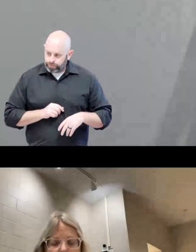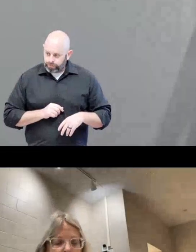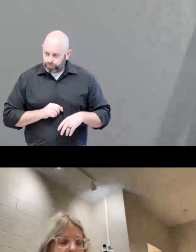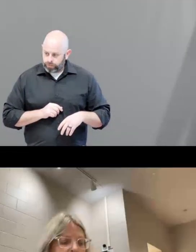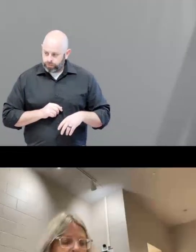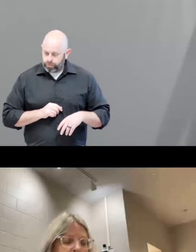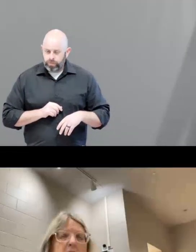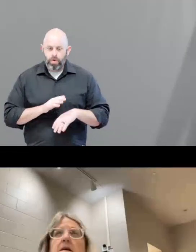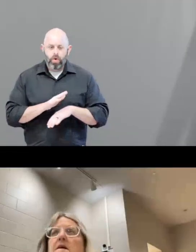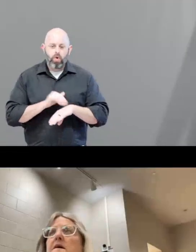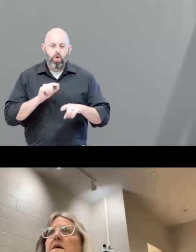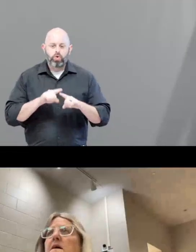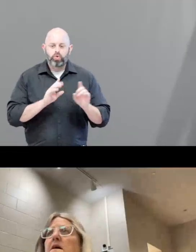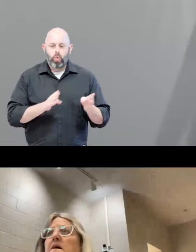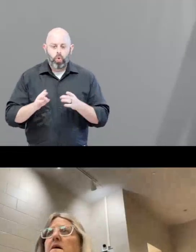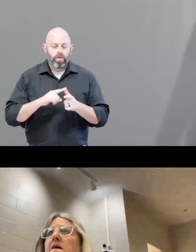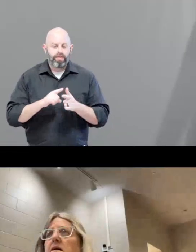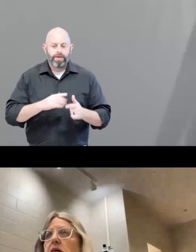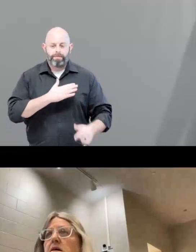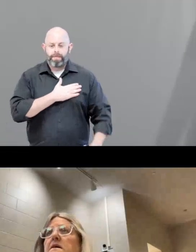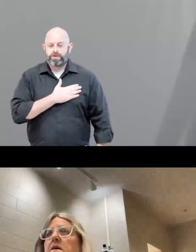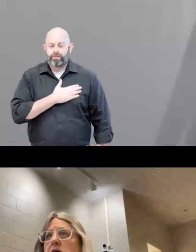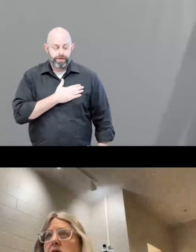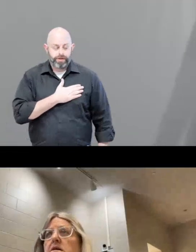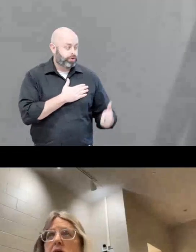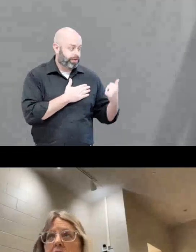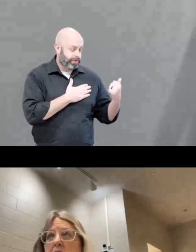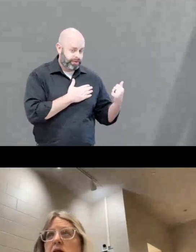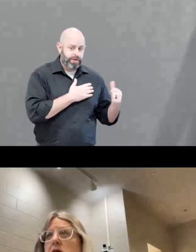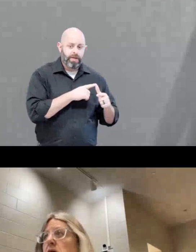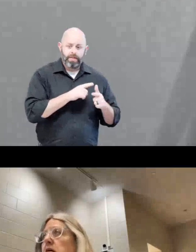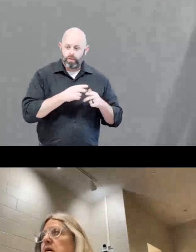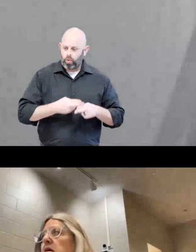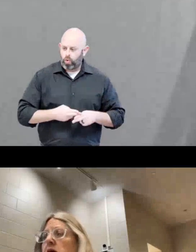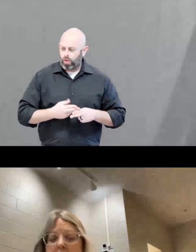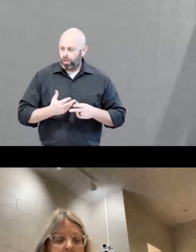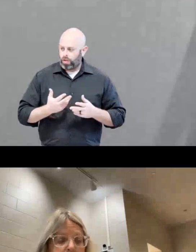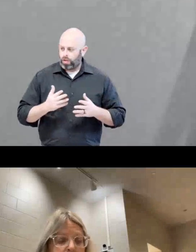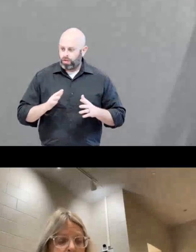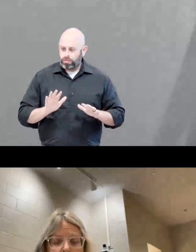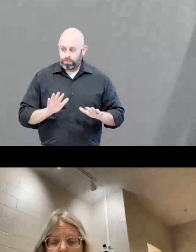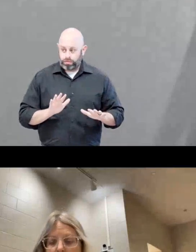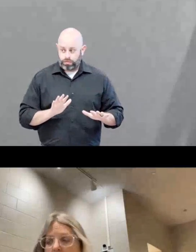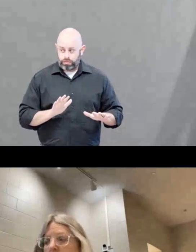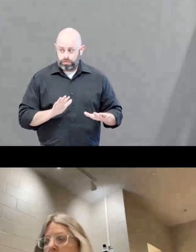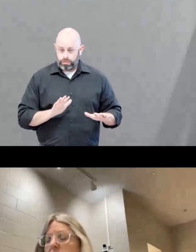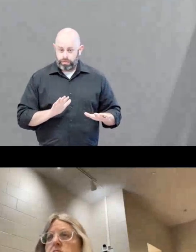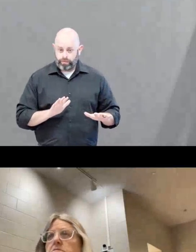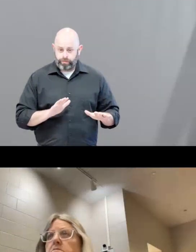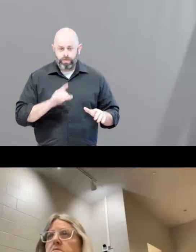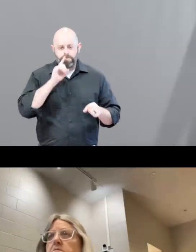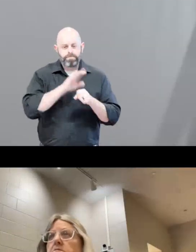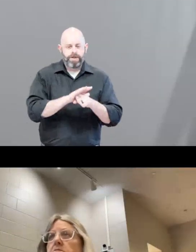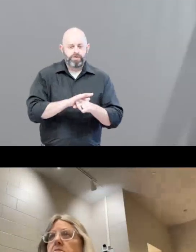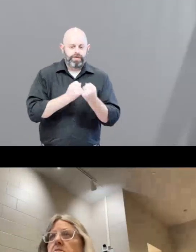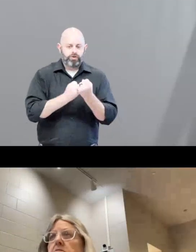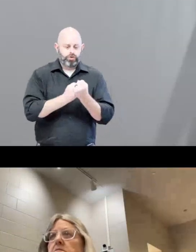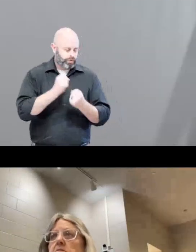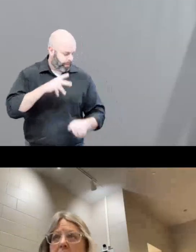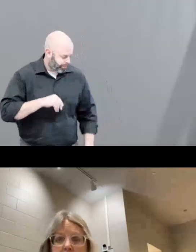So this is call to order. Then we do the pledge of allegiance. Then we do the roll call. I thought they were pledge of allegiance